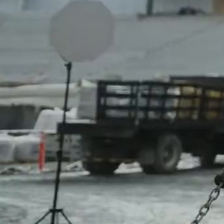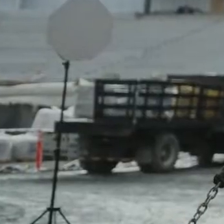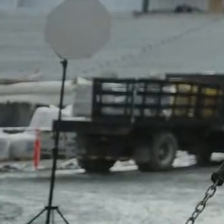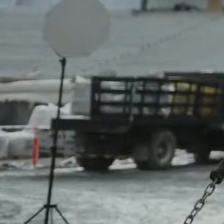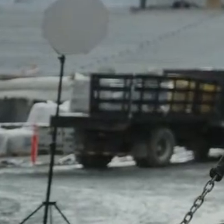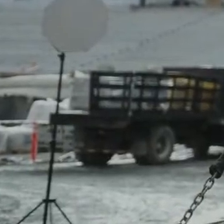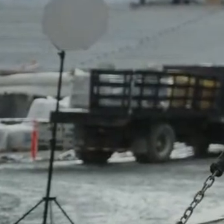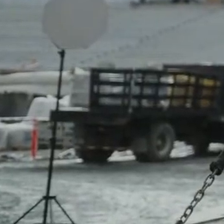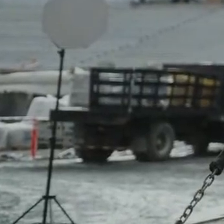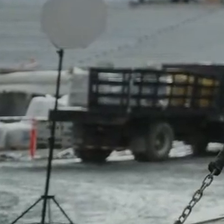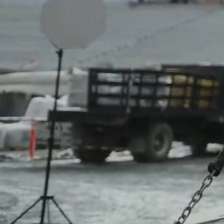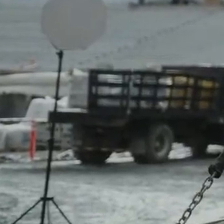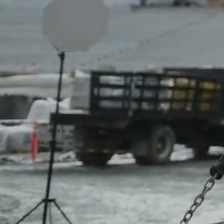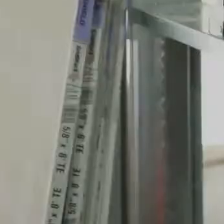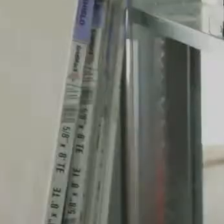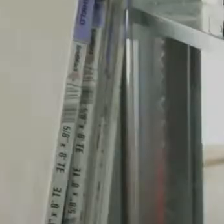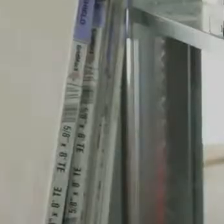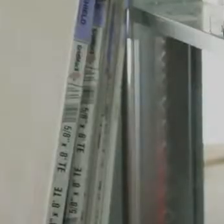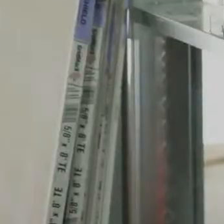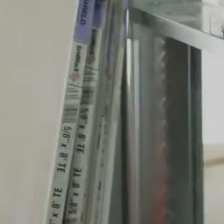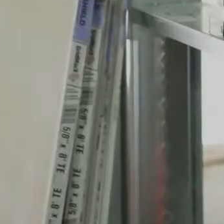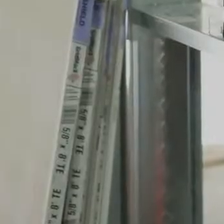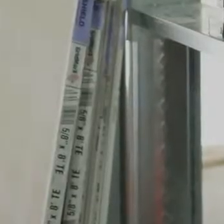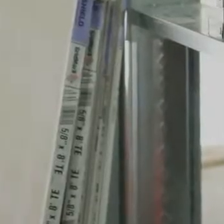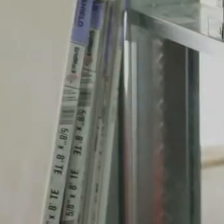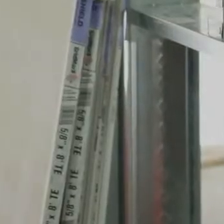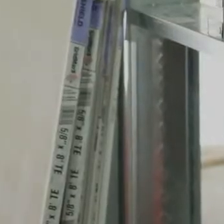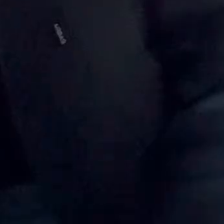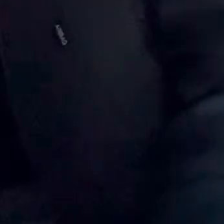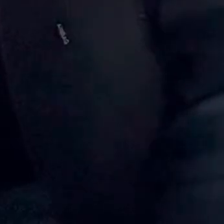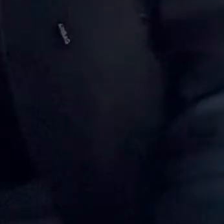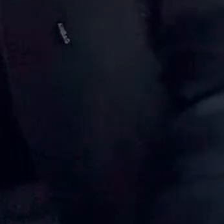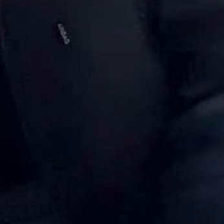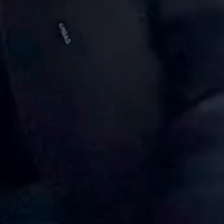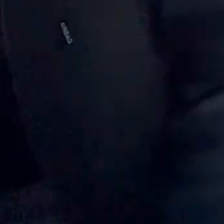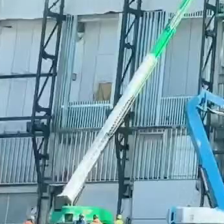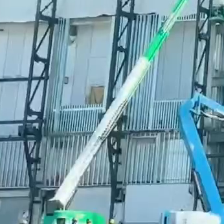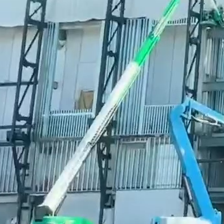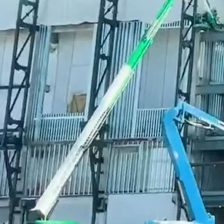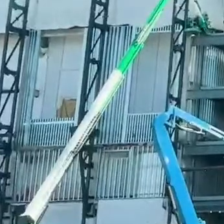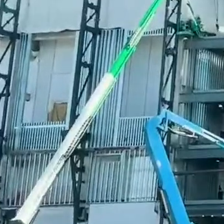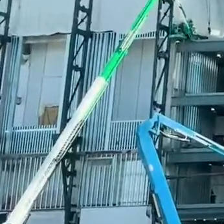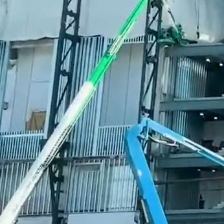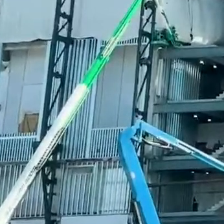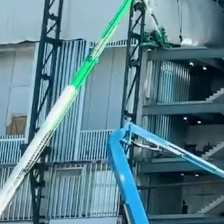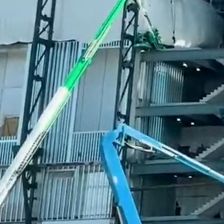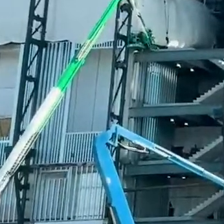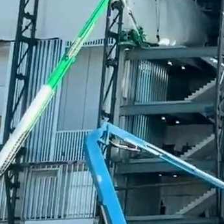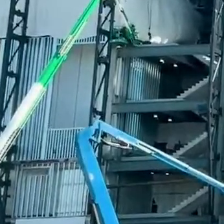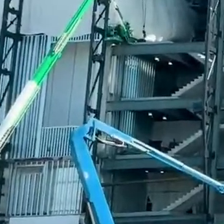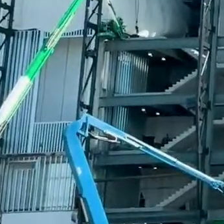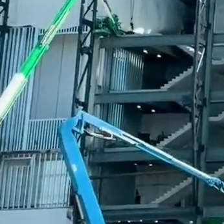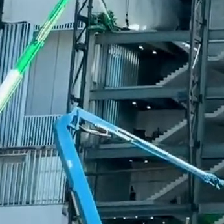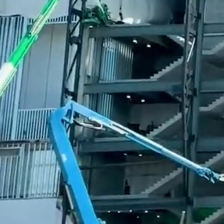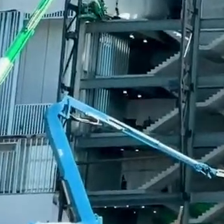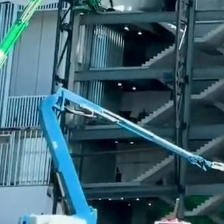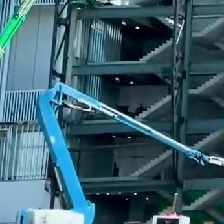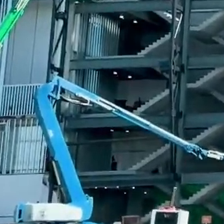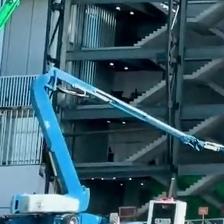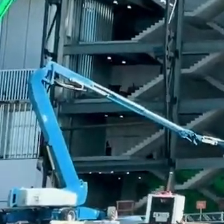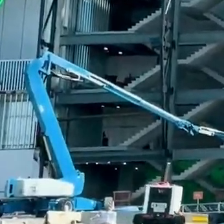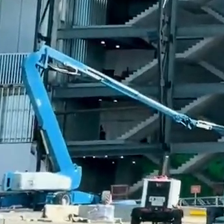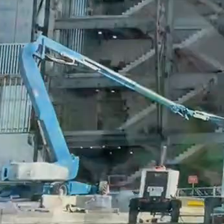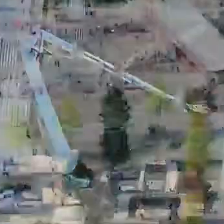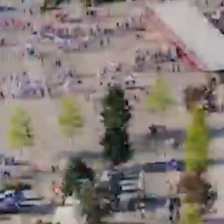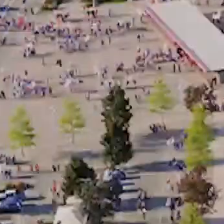The main arteries, the heart and blood of the stadium is actually starting to be turned on. That's where on this stadium the